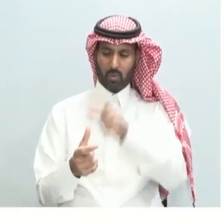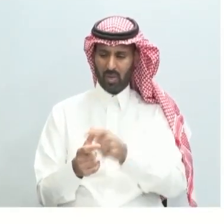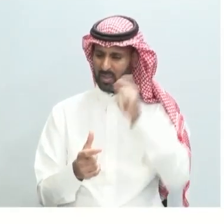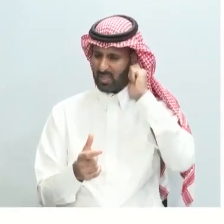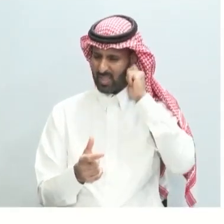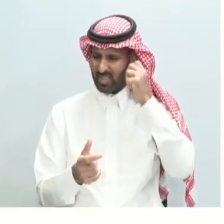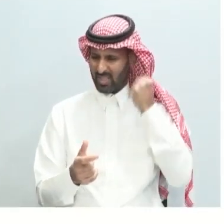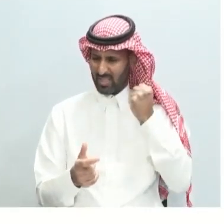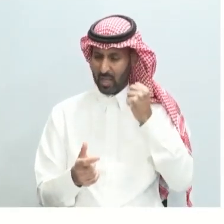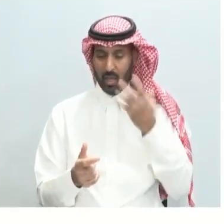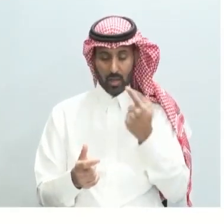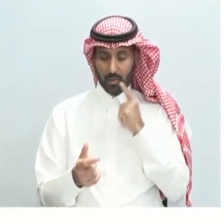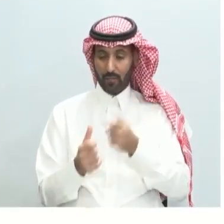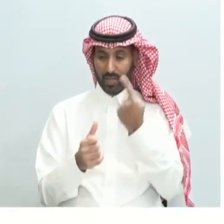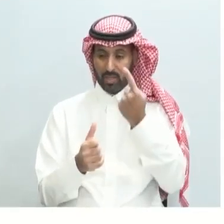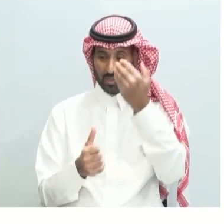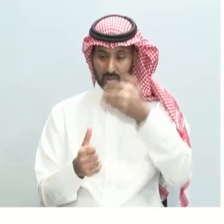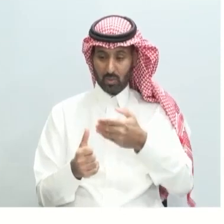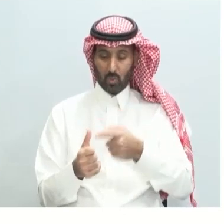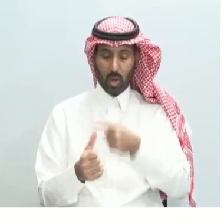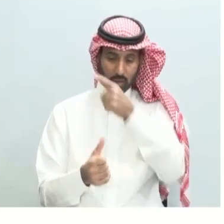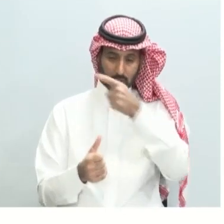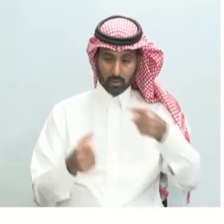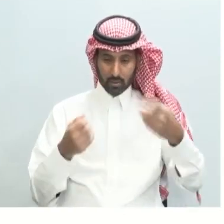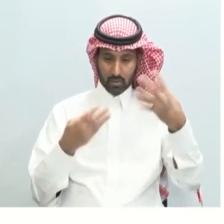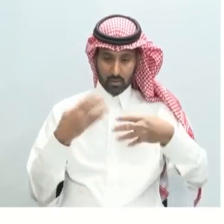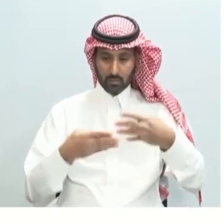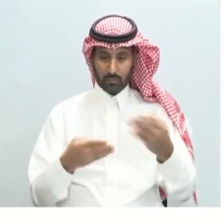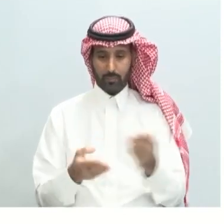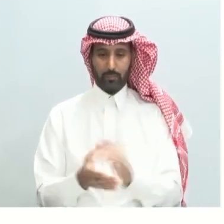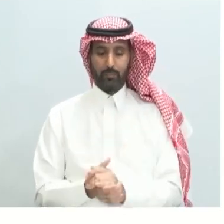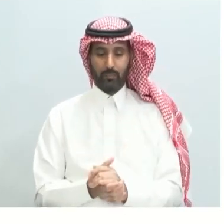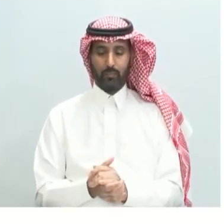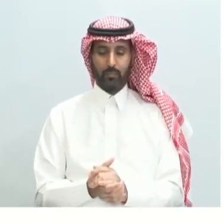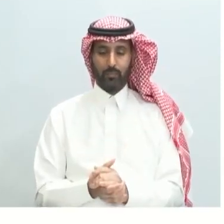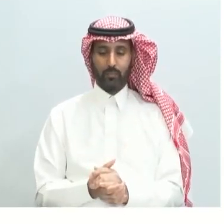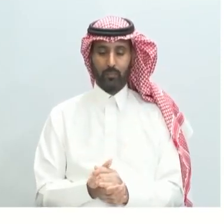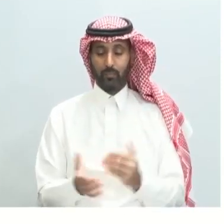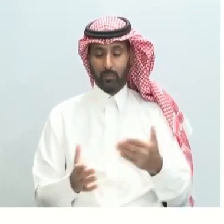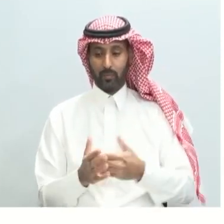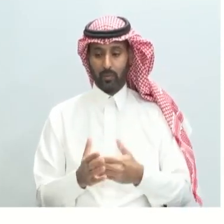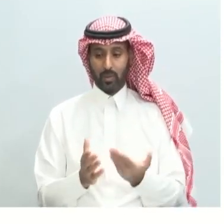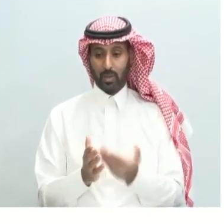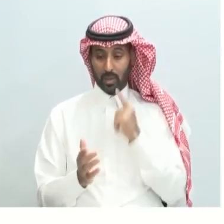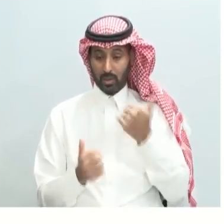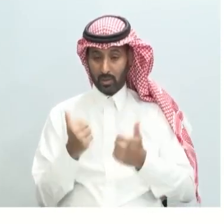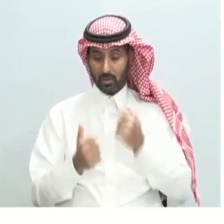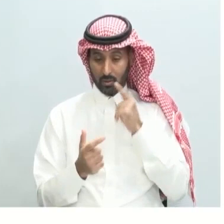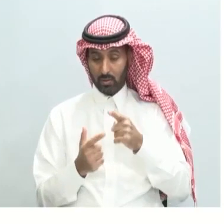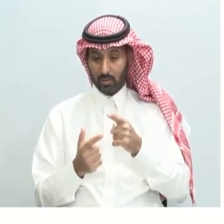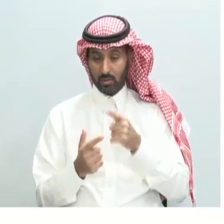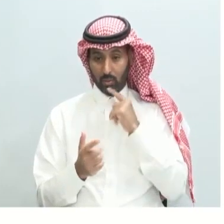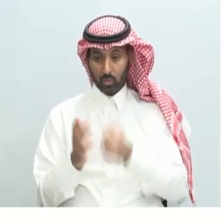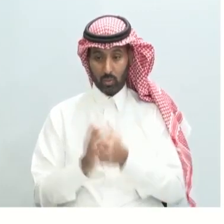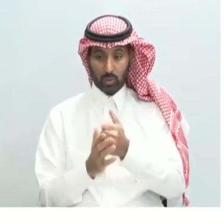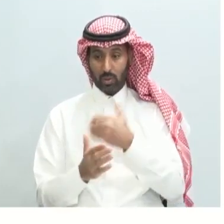an earache? It is the first one. So, at the end, it is important that you